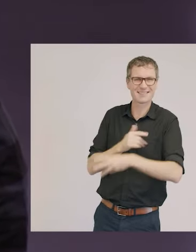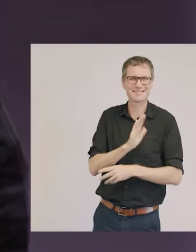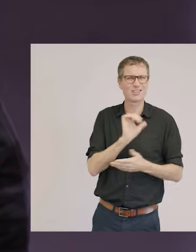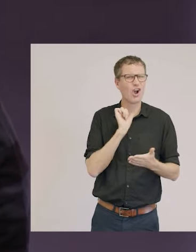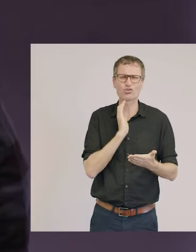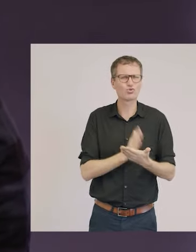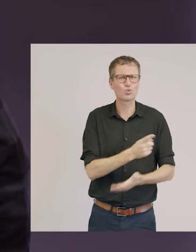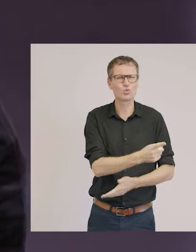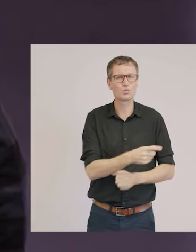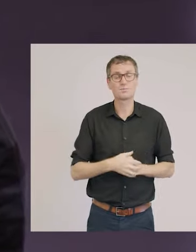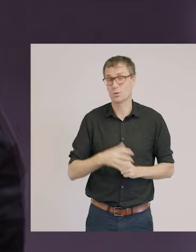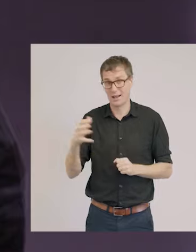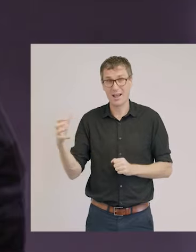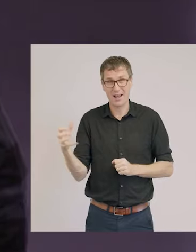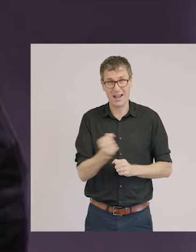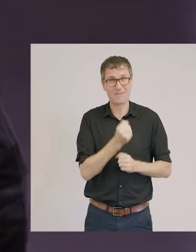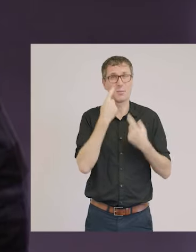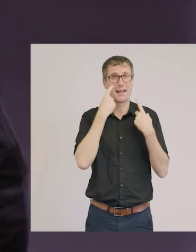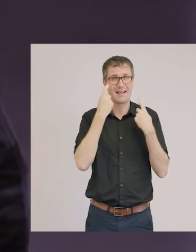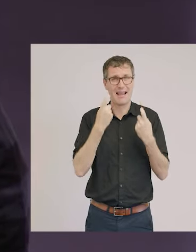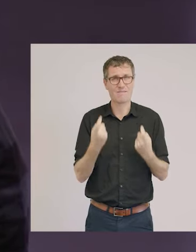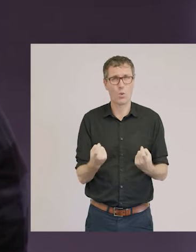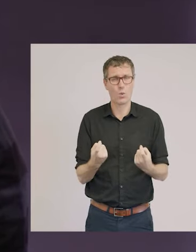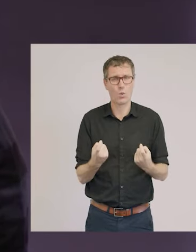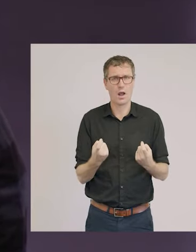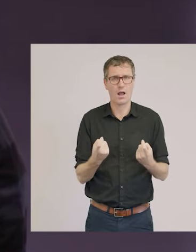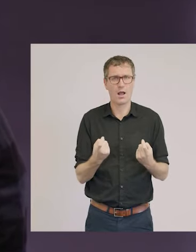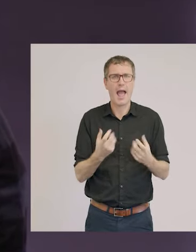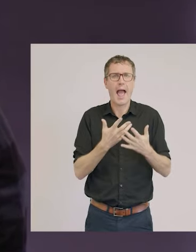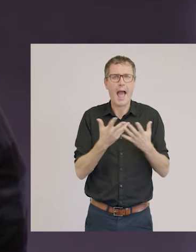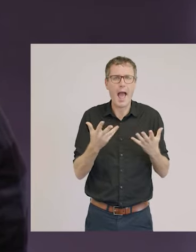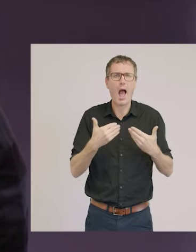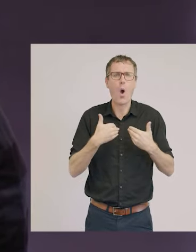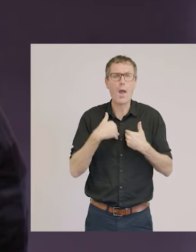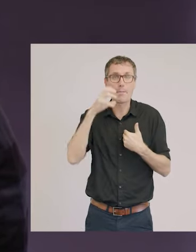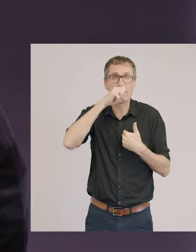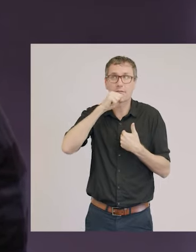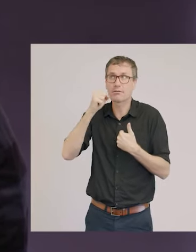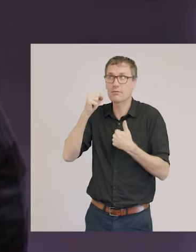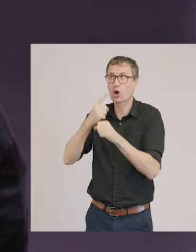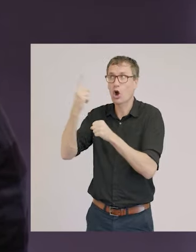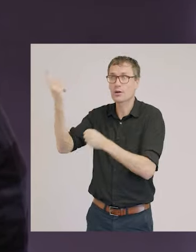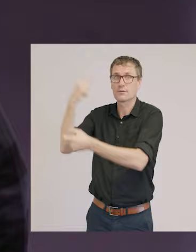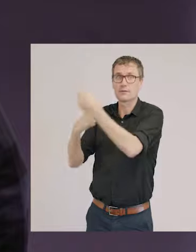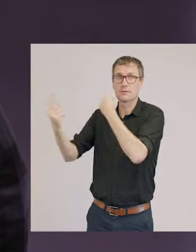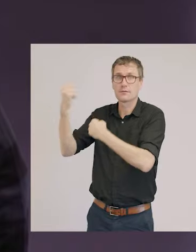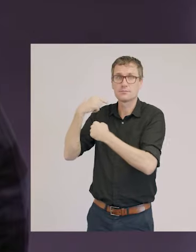told, allegedly told people. And friends, I just want to give a caution. We just need to be so careful in the ways that we believe